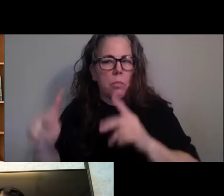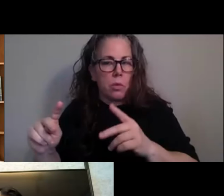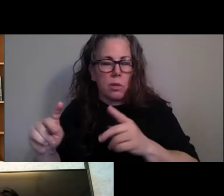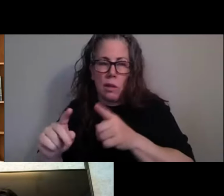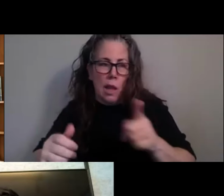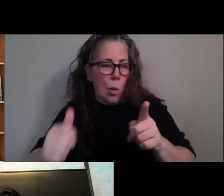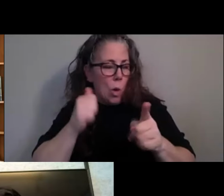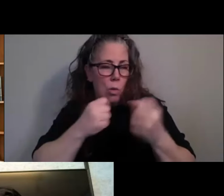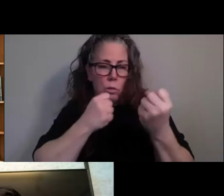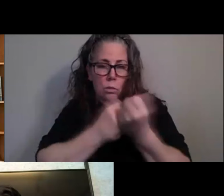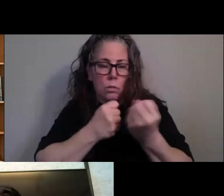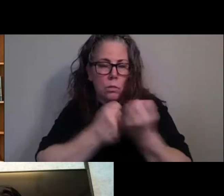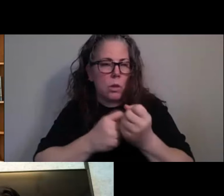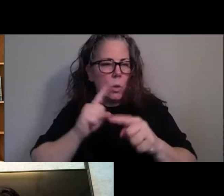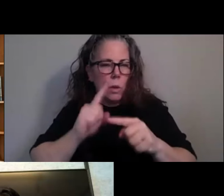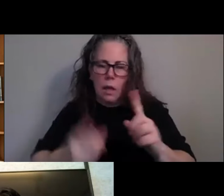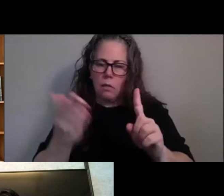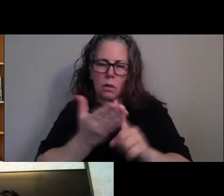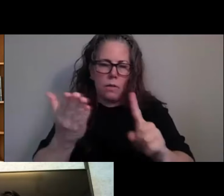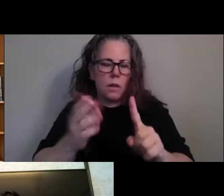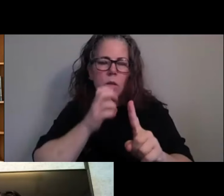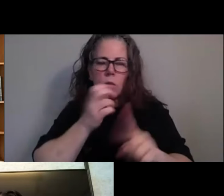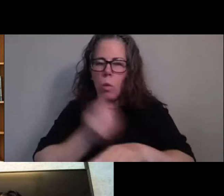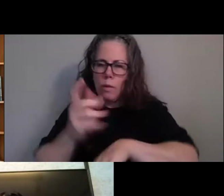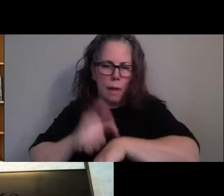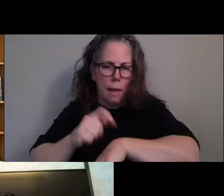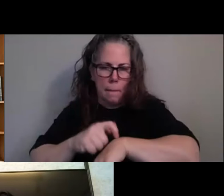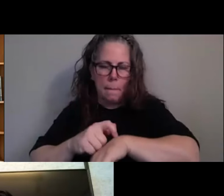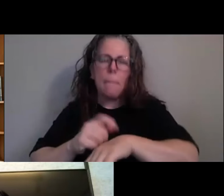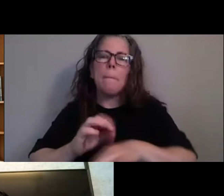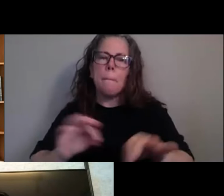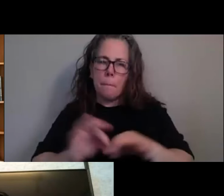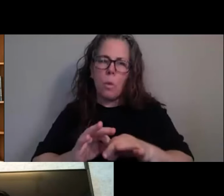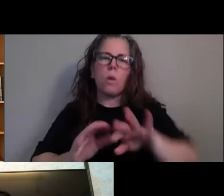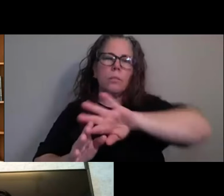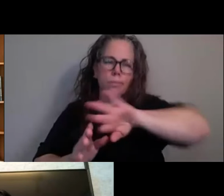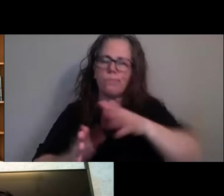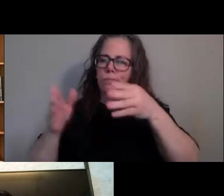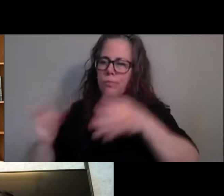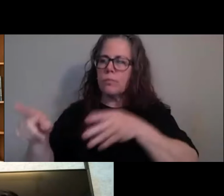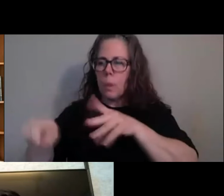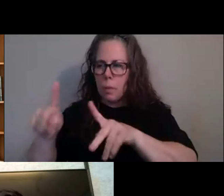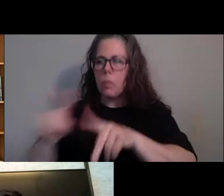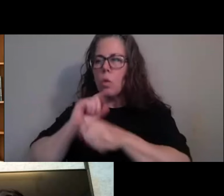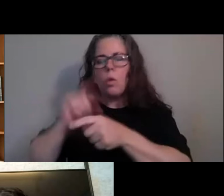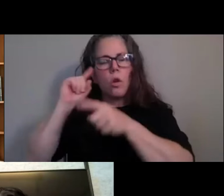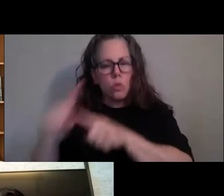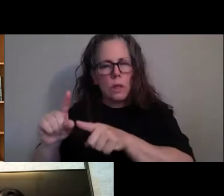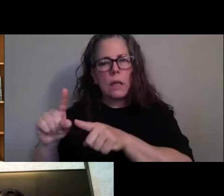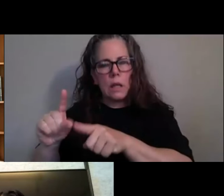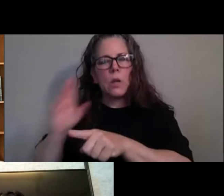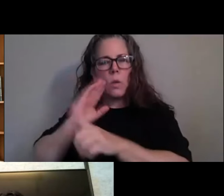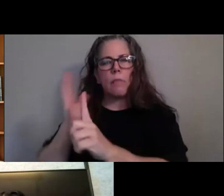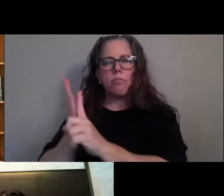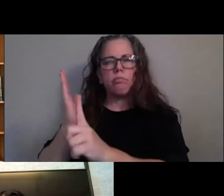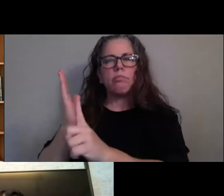support it and no amount of convincing is going to help. You can focus that energy on people who can be convinced,